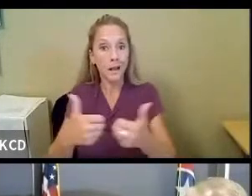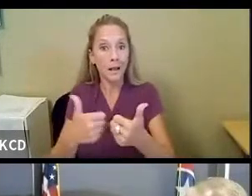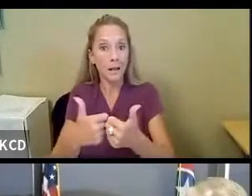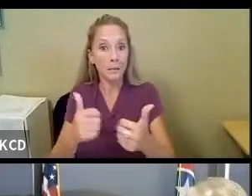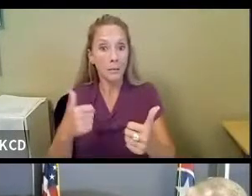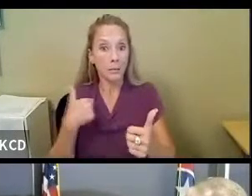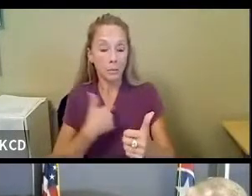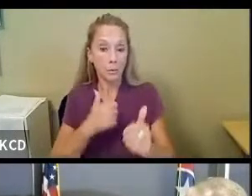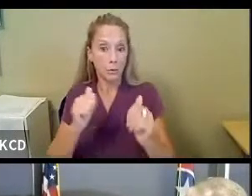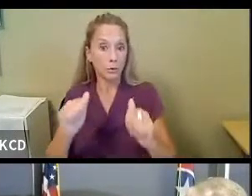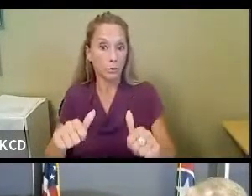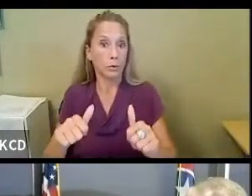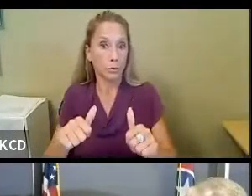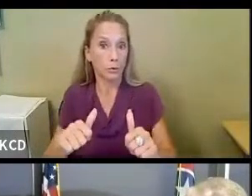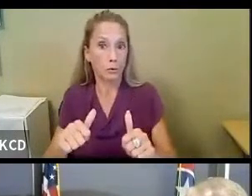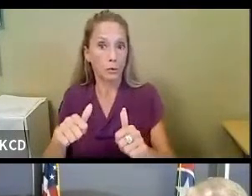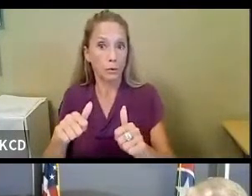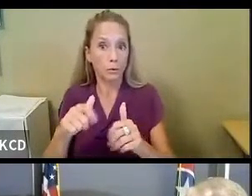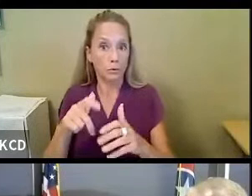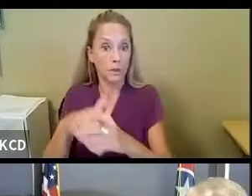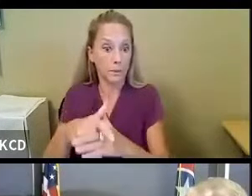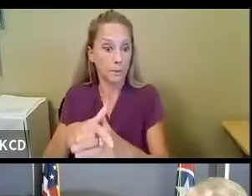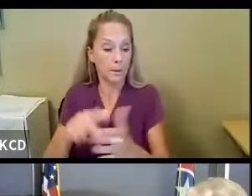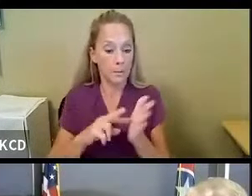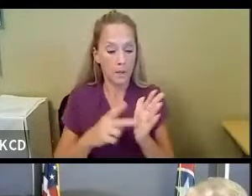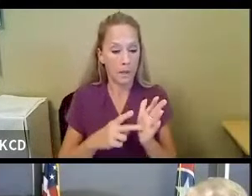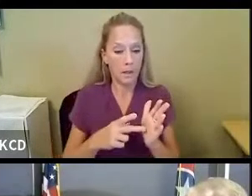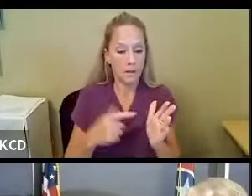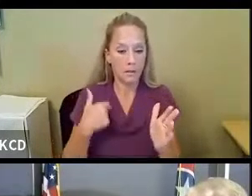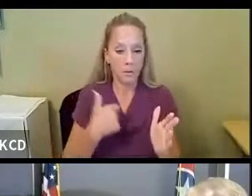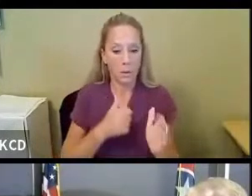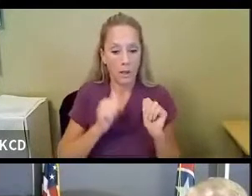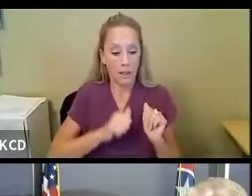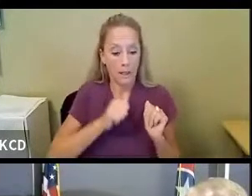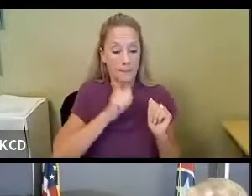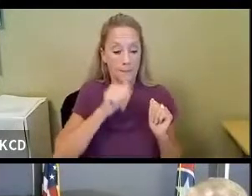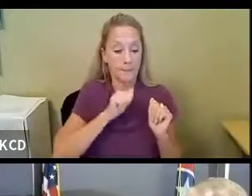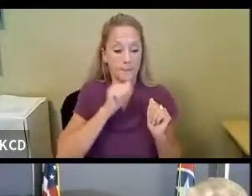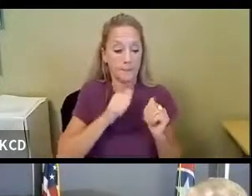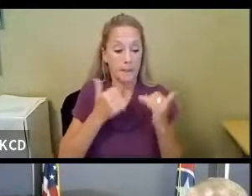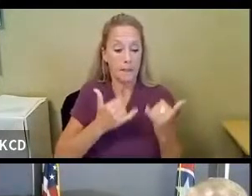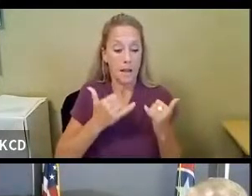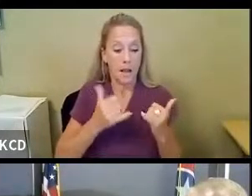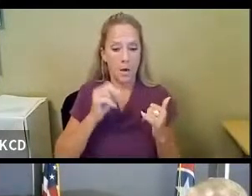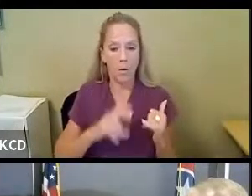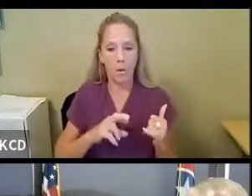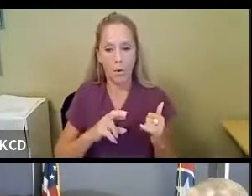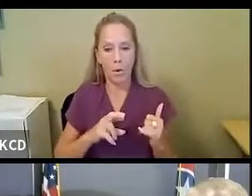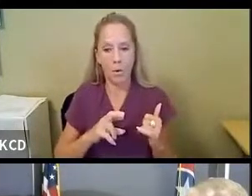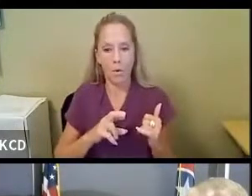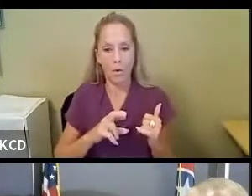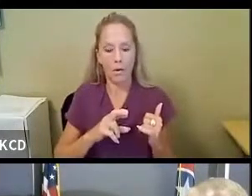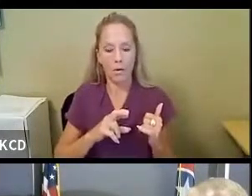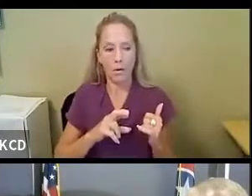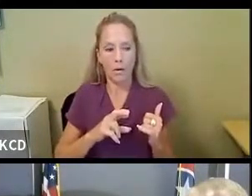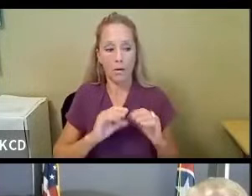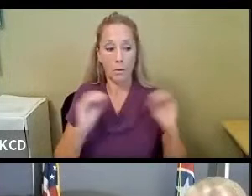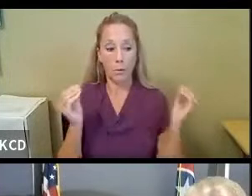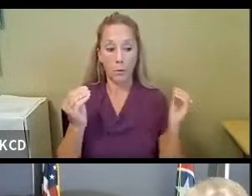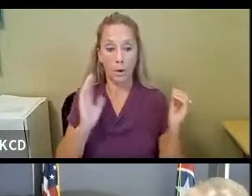things of taking our medicine now or taking it later, I feel, as we are living through this. It's tough to know, but